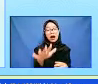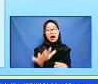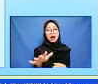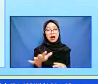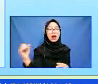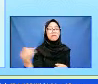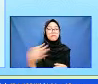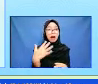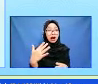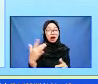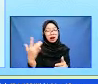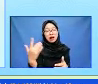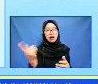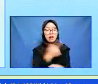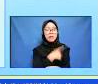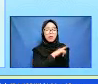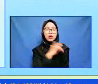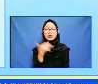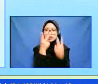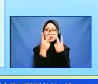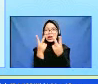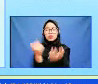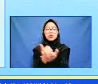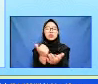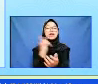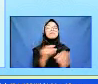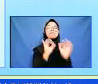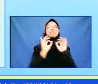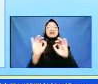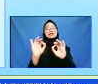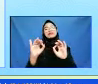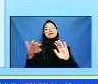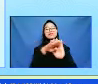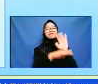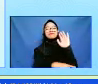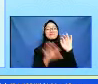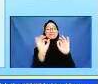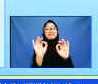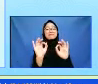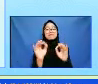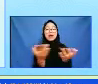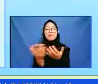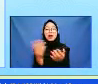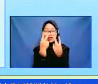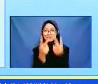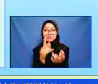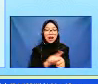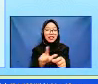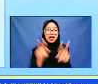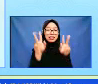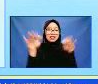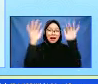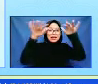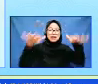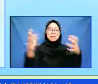related education and training. How to involve them? I think we must explore